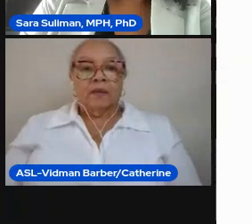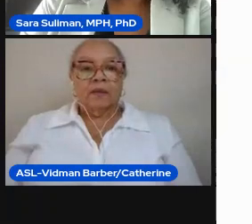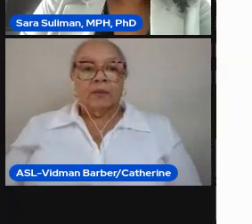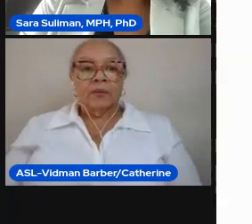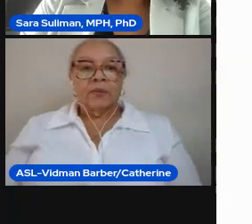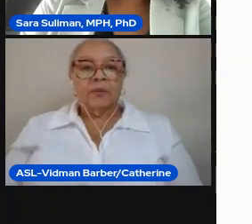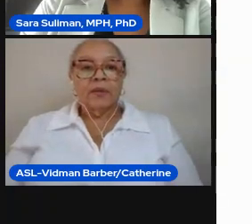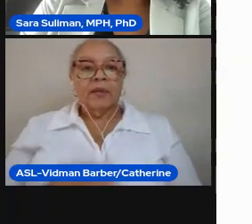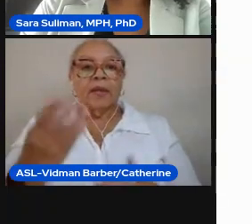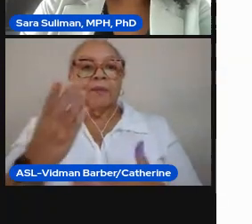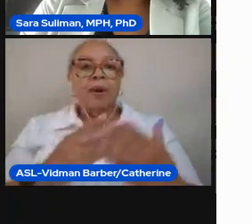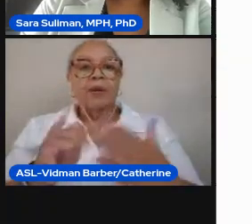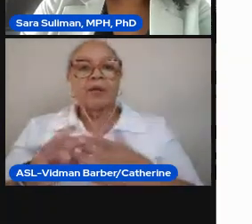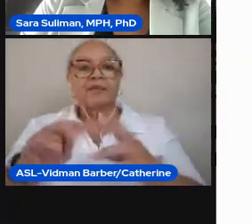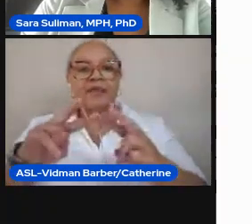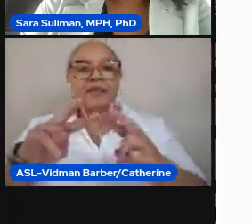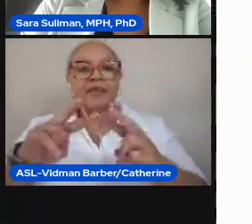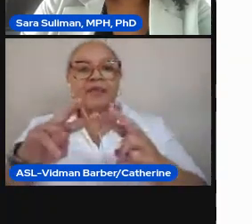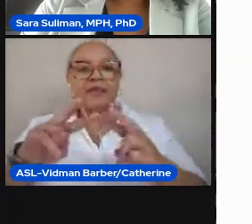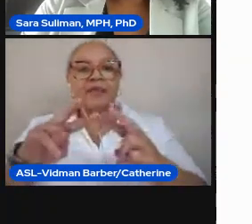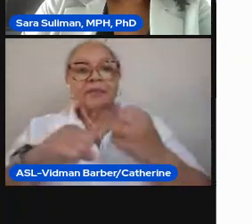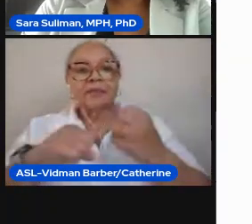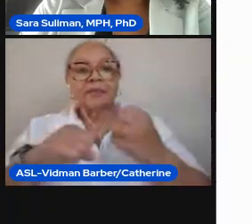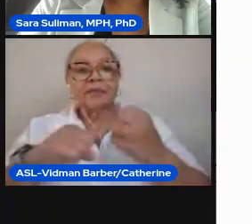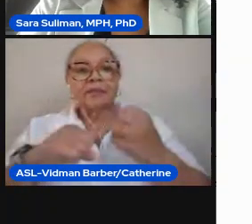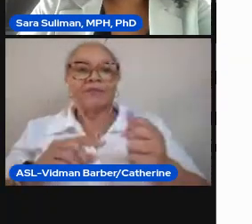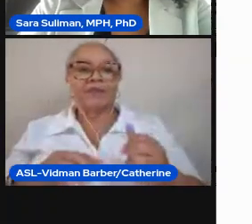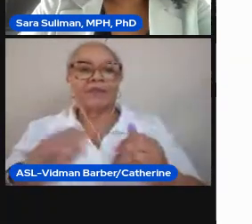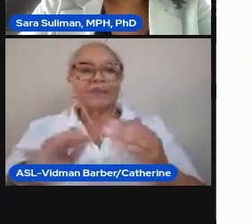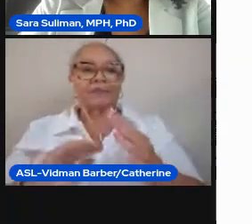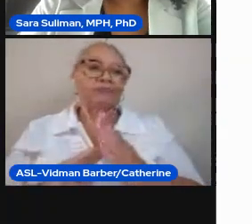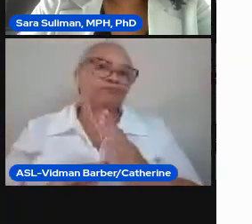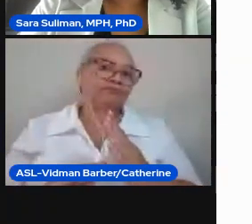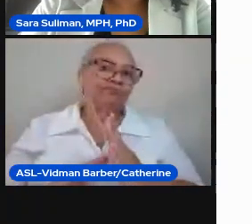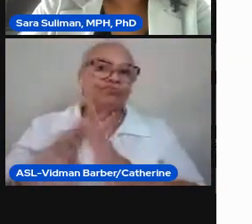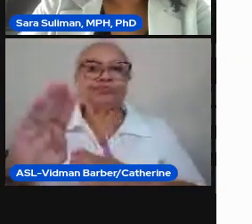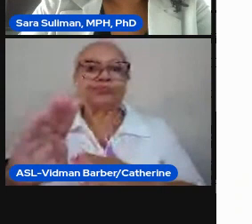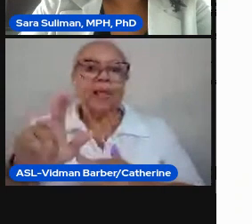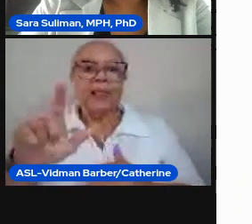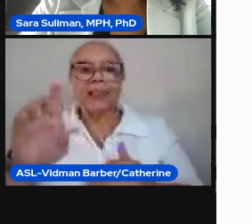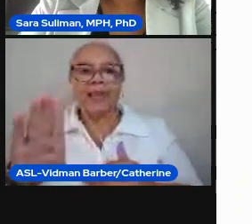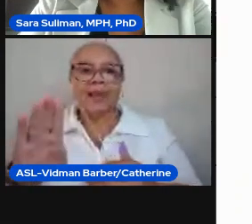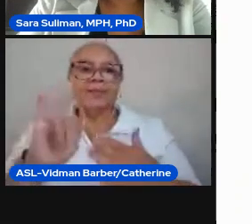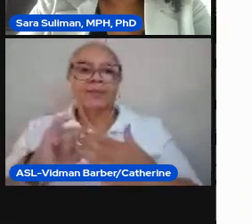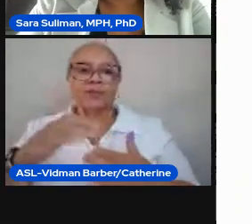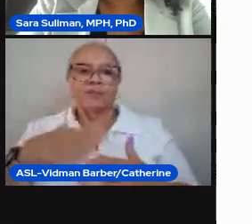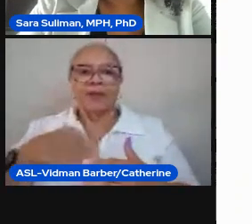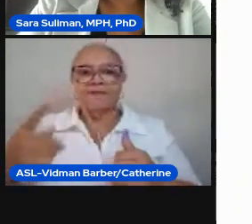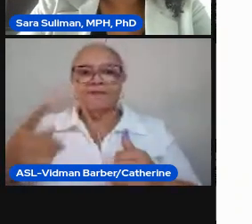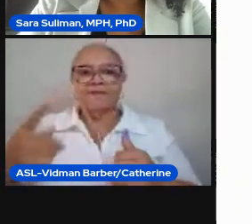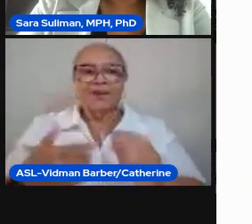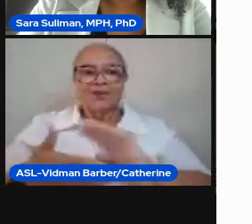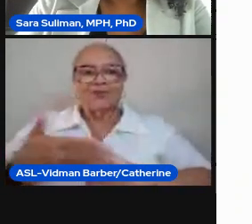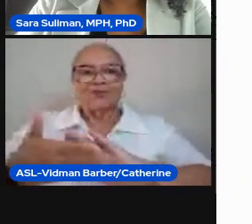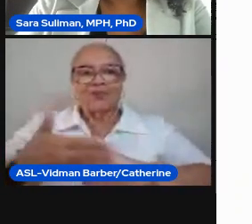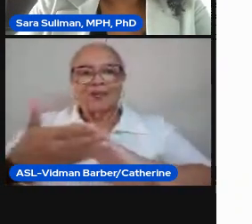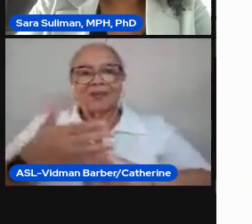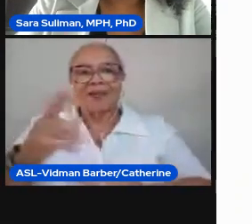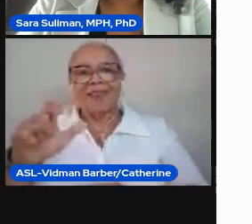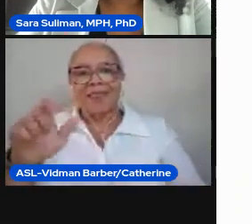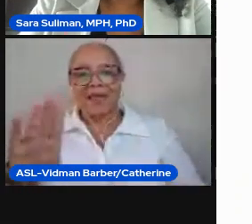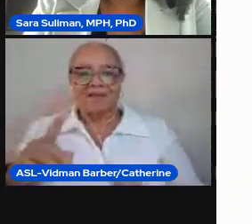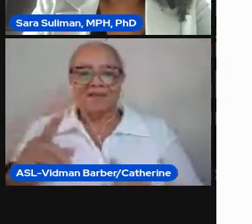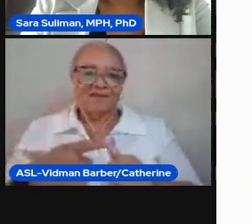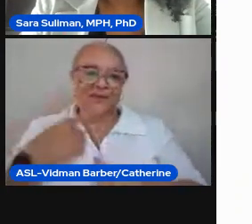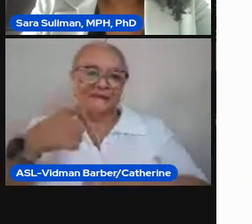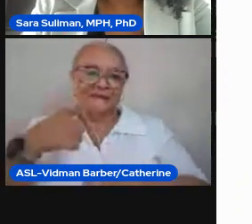As part of the diagnostic pillar, we had an accelerator lab, and this was actually my first run at running a lab, and